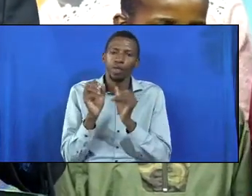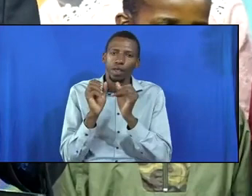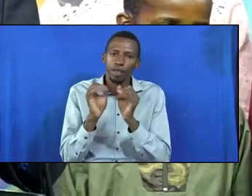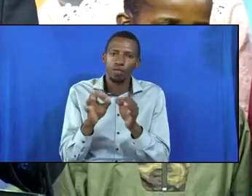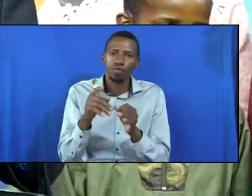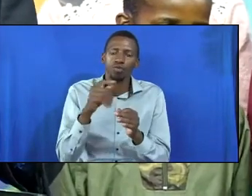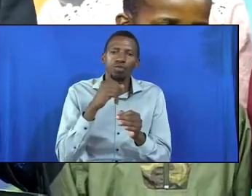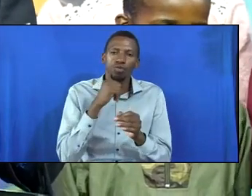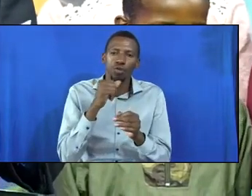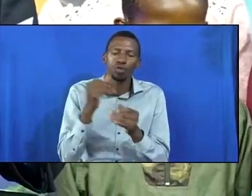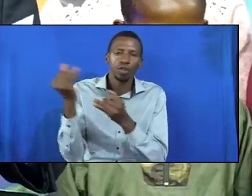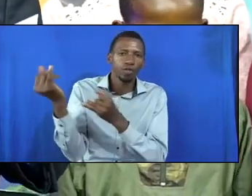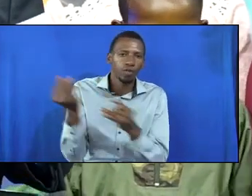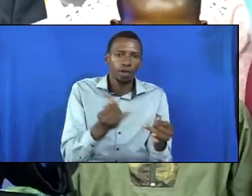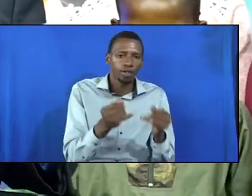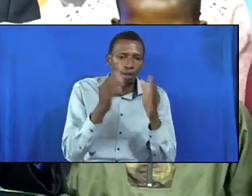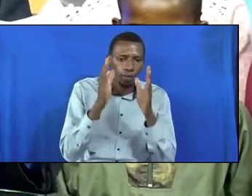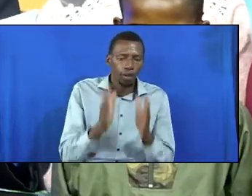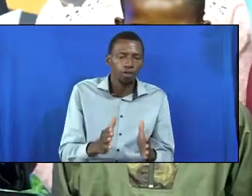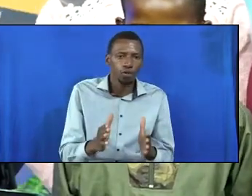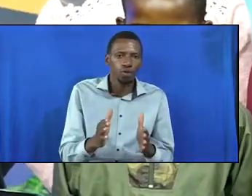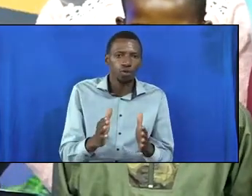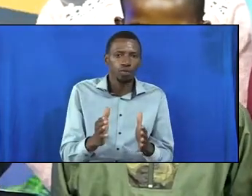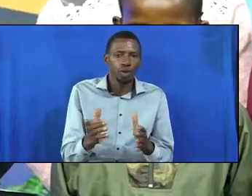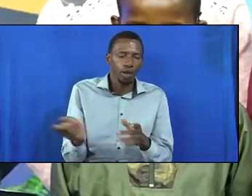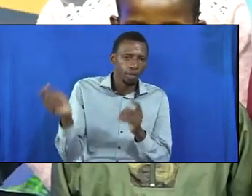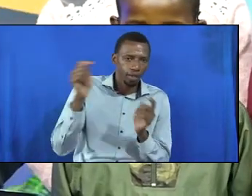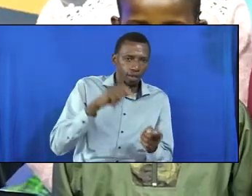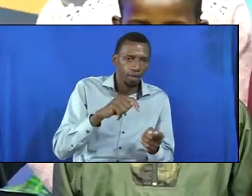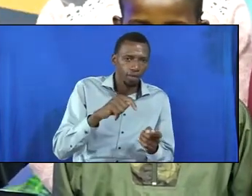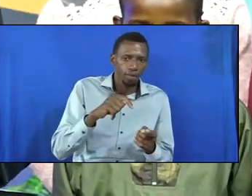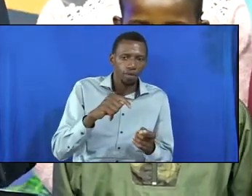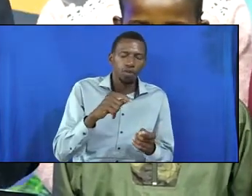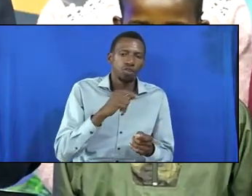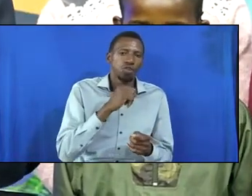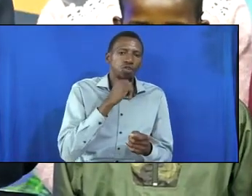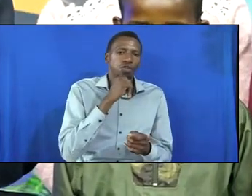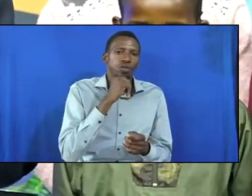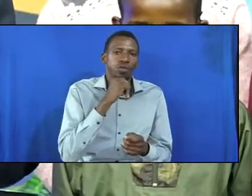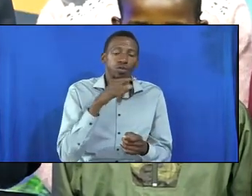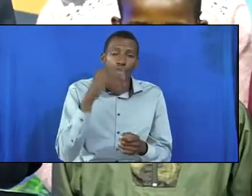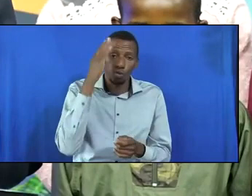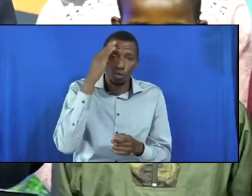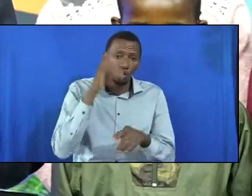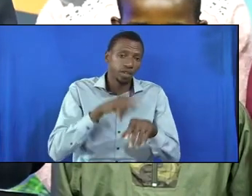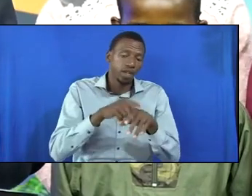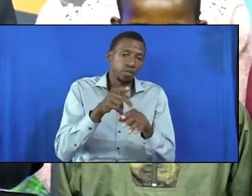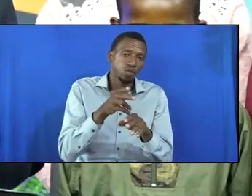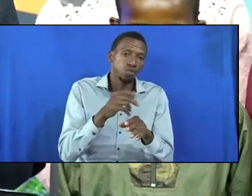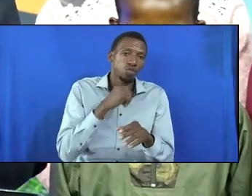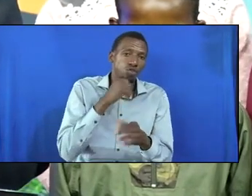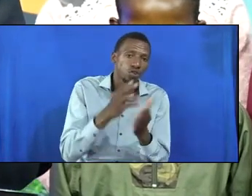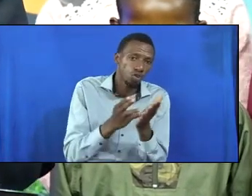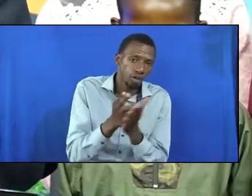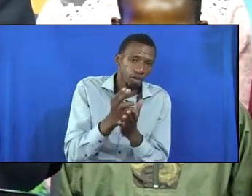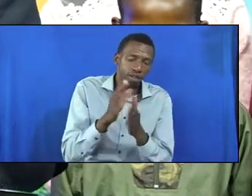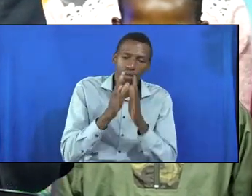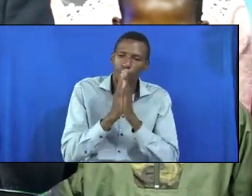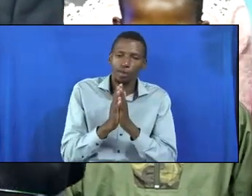I've been linked, I've linked somebody, so pray for me for a period of 1 month. You know, when you are dishonest, the prayers may not even